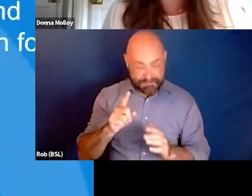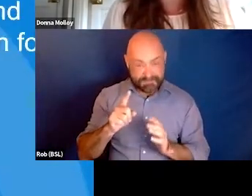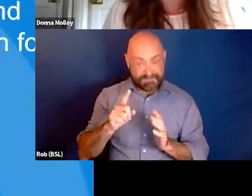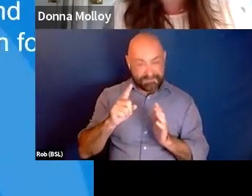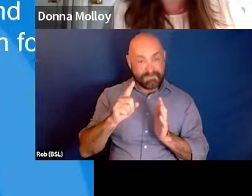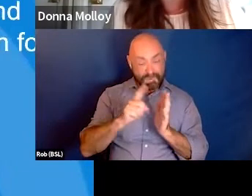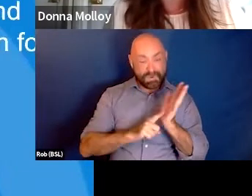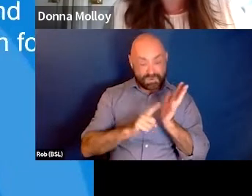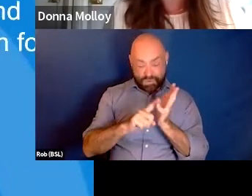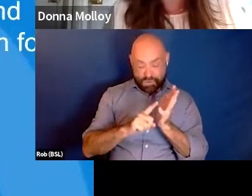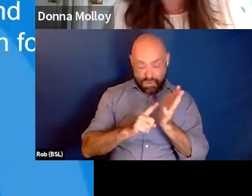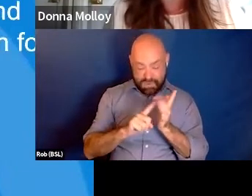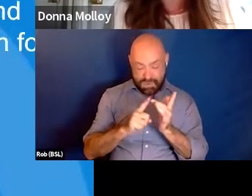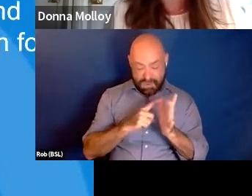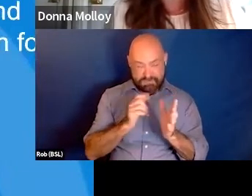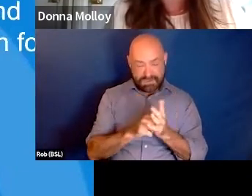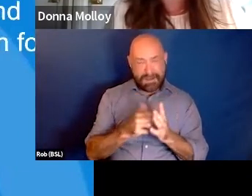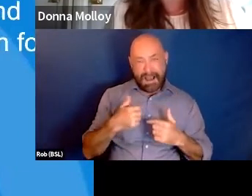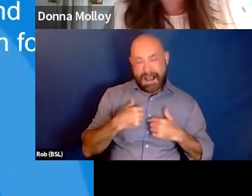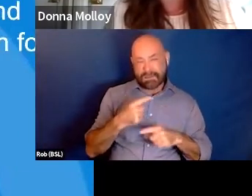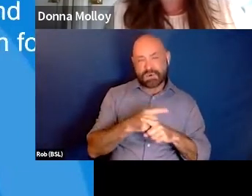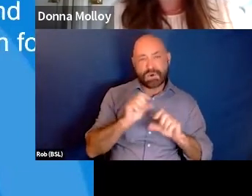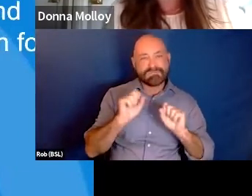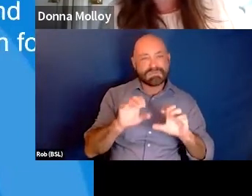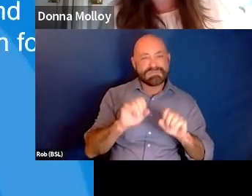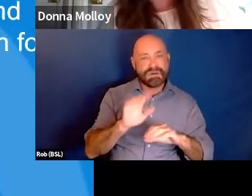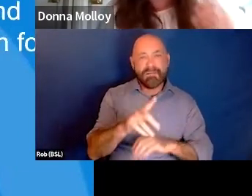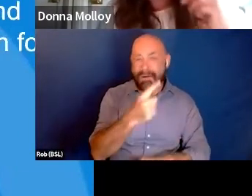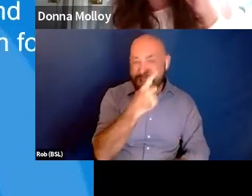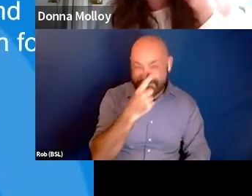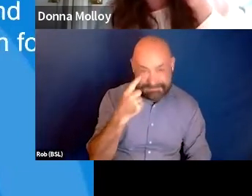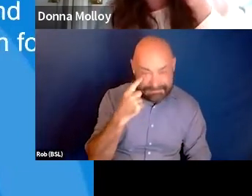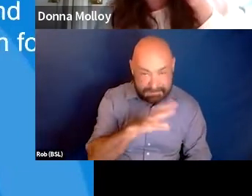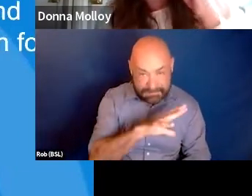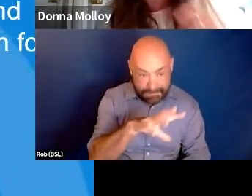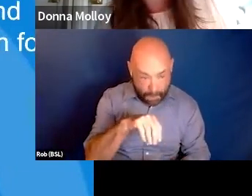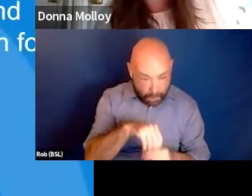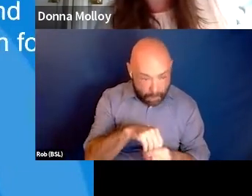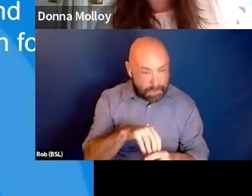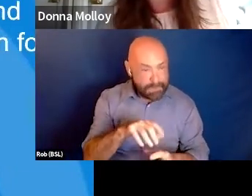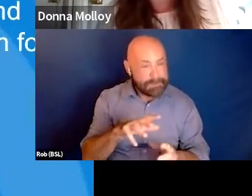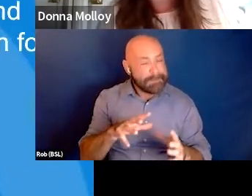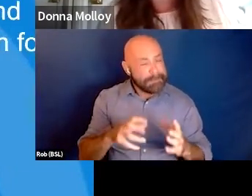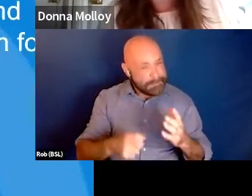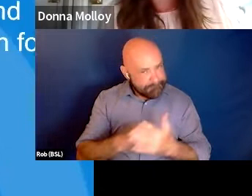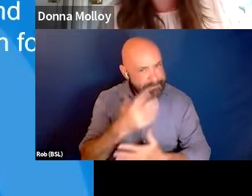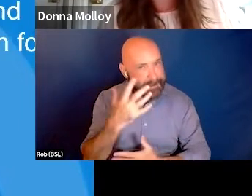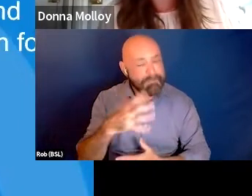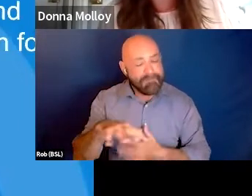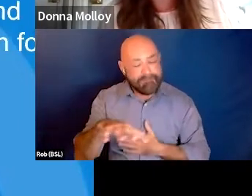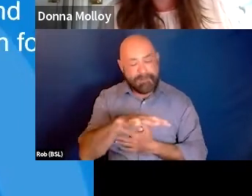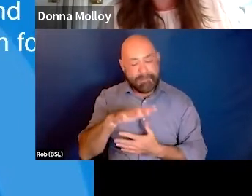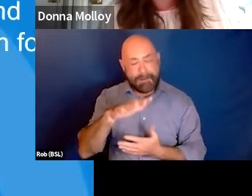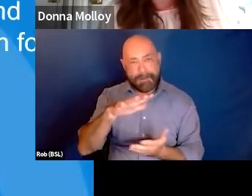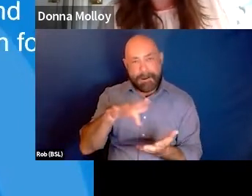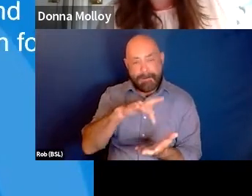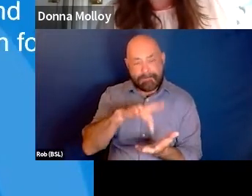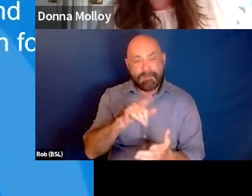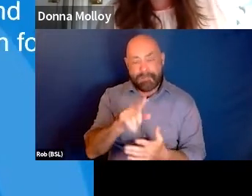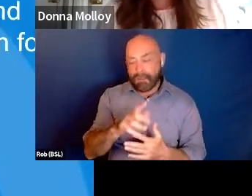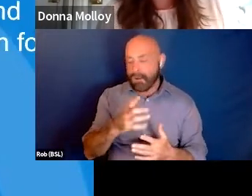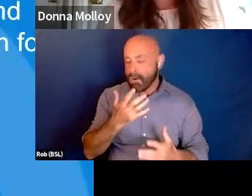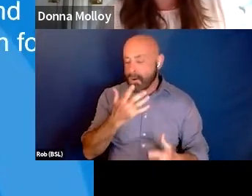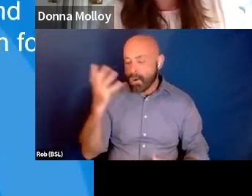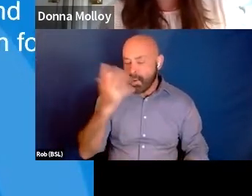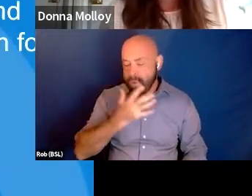about using evidence to develop accessible and inclusive family hubs, something I think that was illustrated so powerfully by the